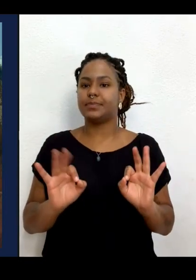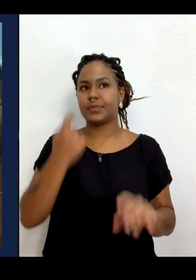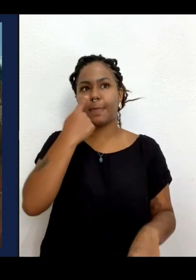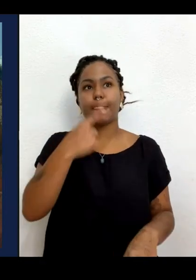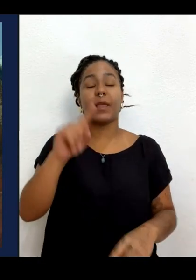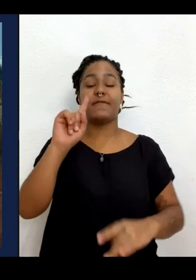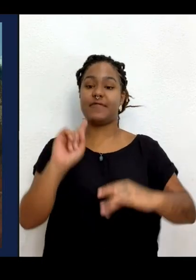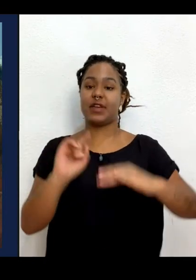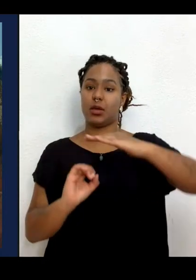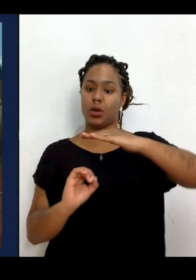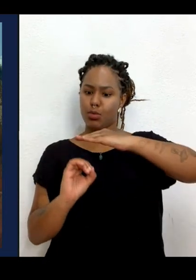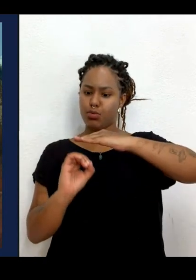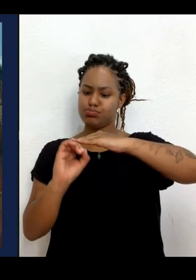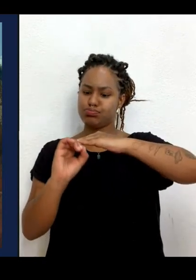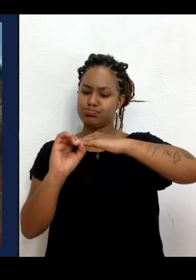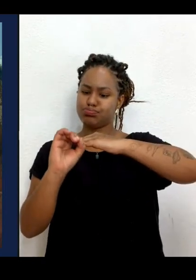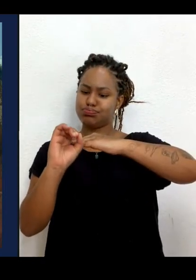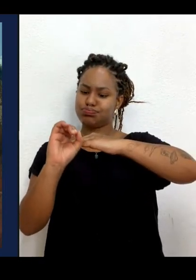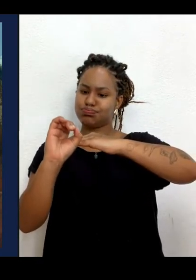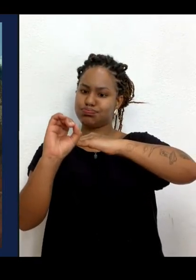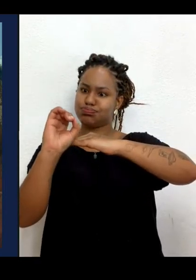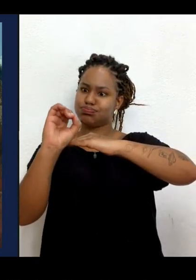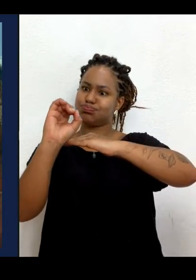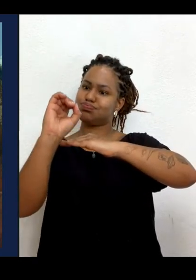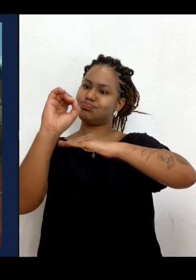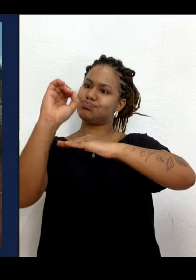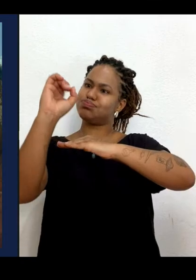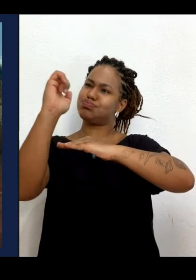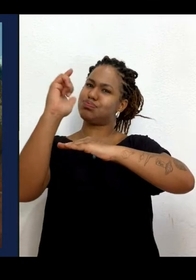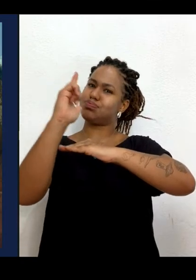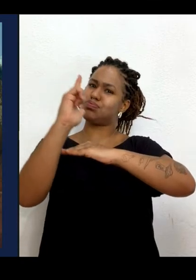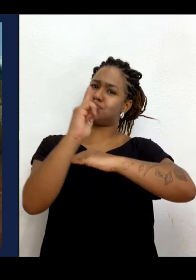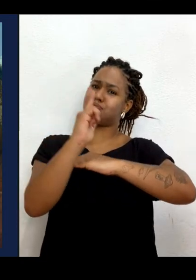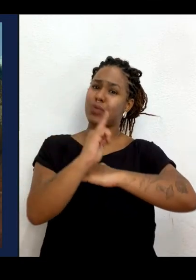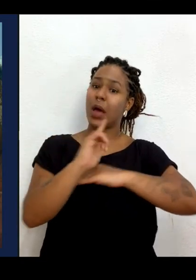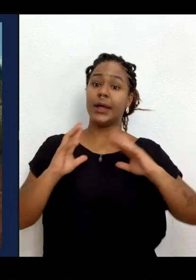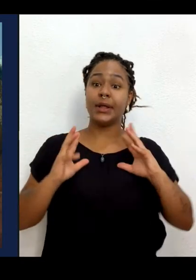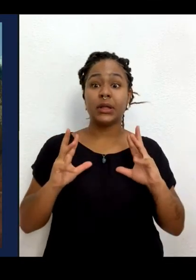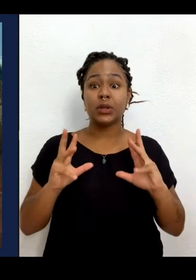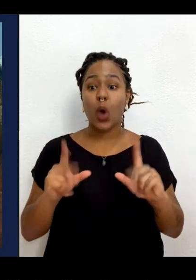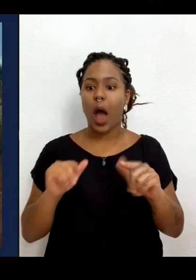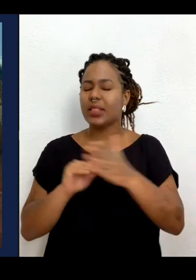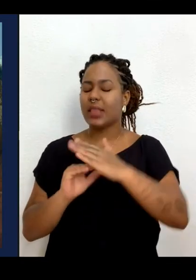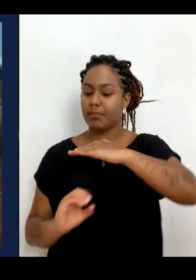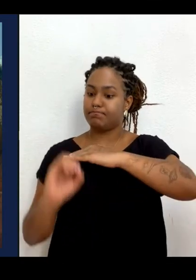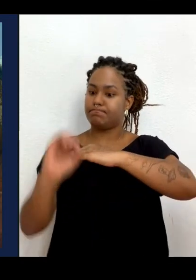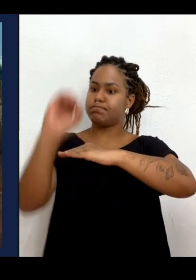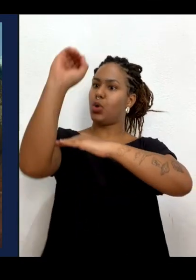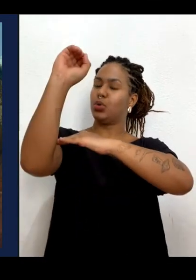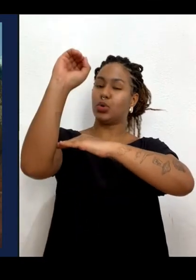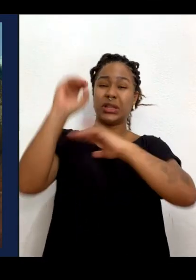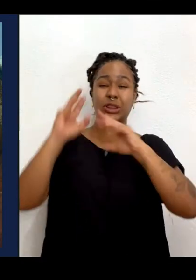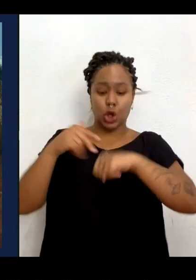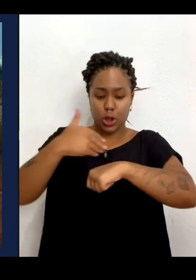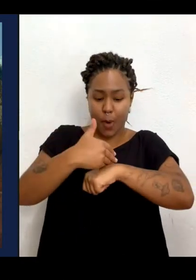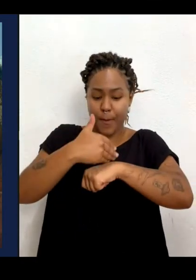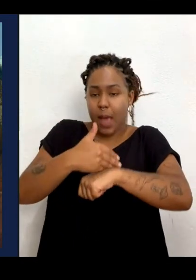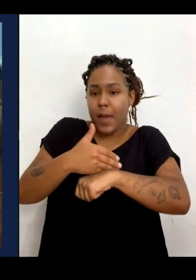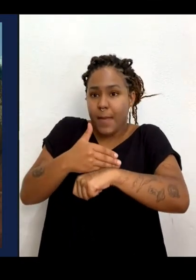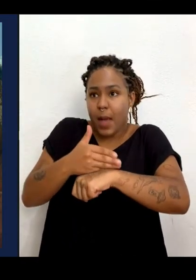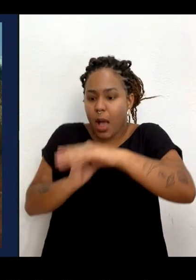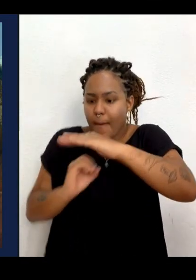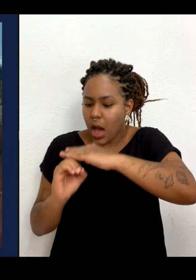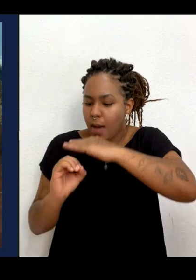you had the sun suspended high above in the horizon to presented our viewers of this film with the